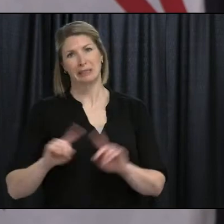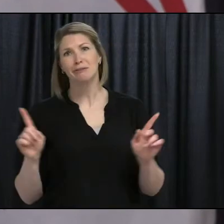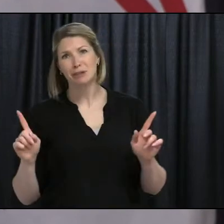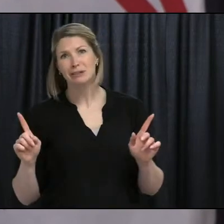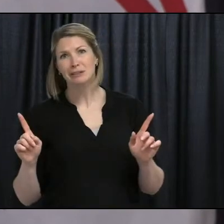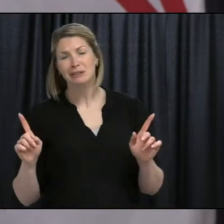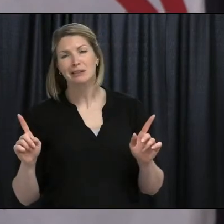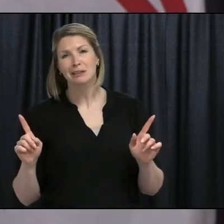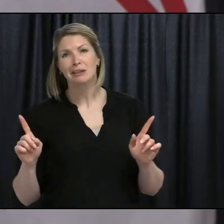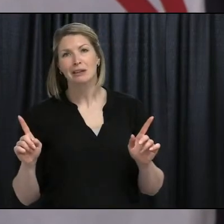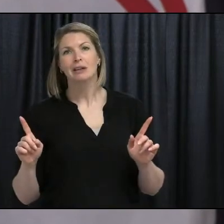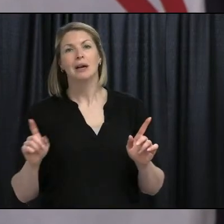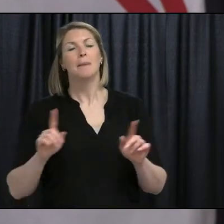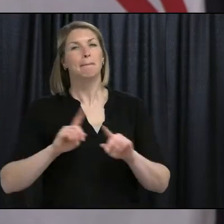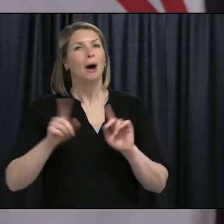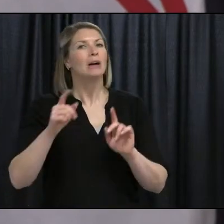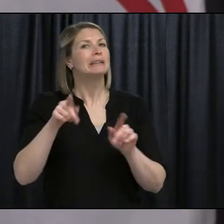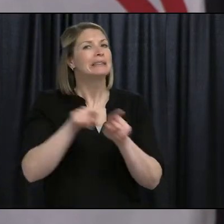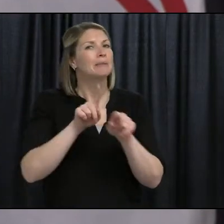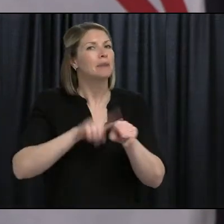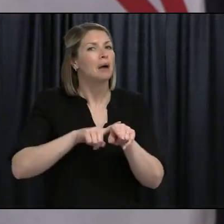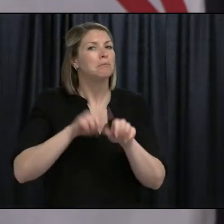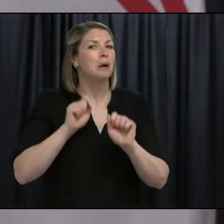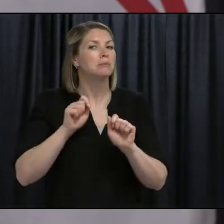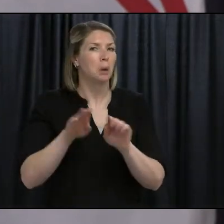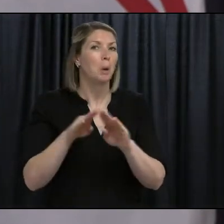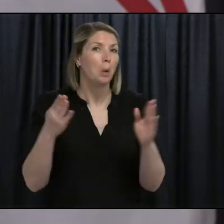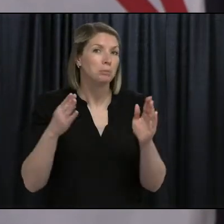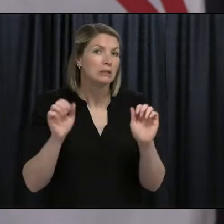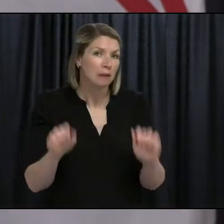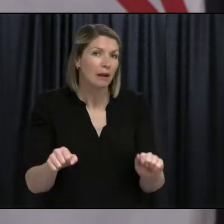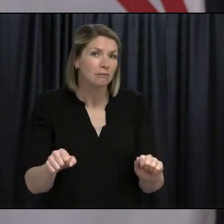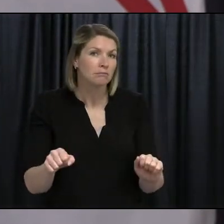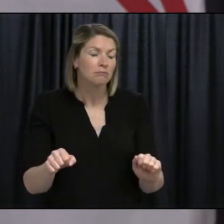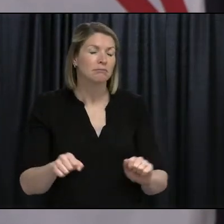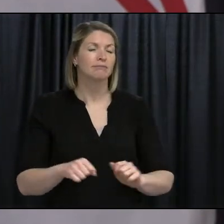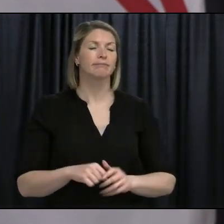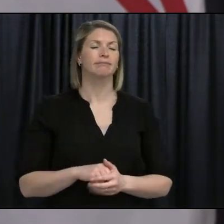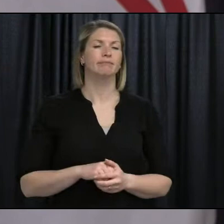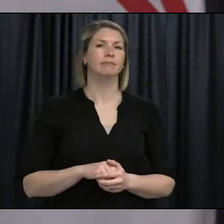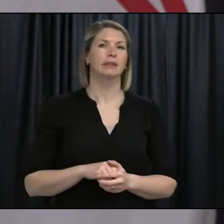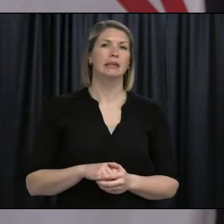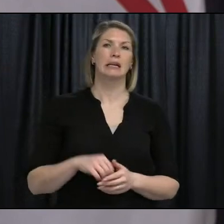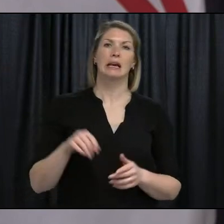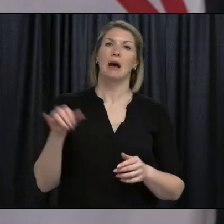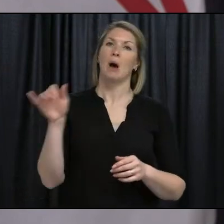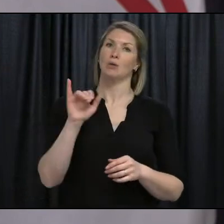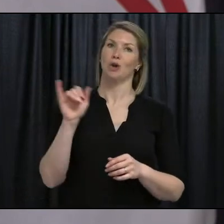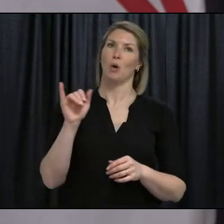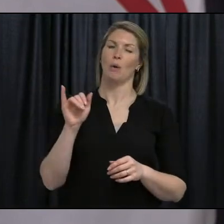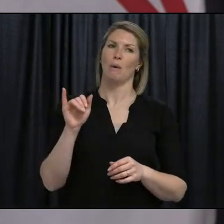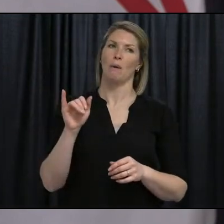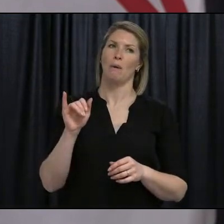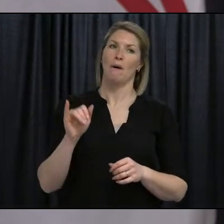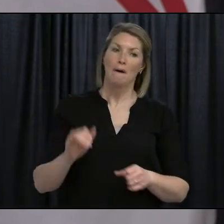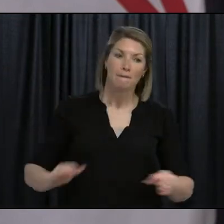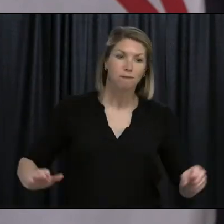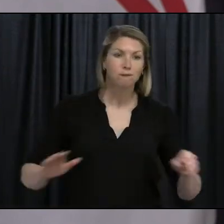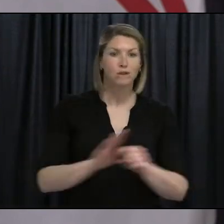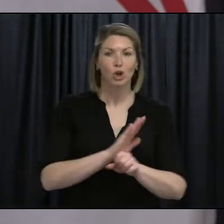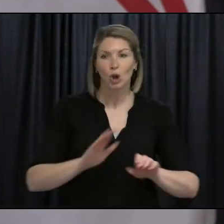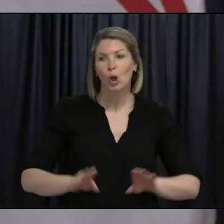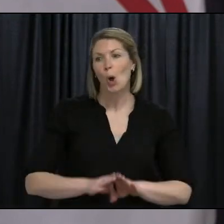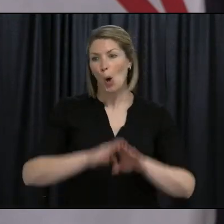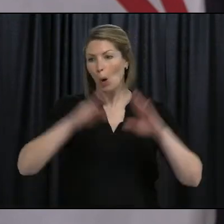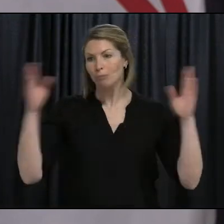optimistic towards the tourism sector heading into the summer. We have to be real as well and recognize that it won't be normal, but it's